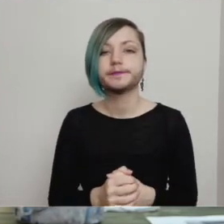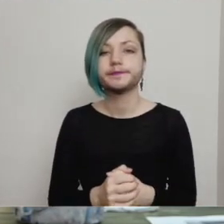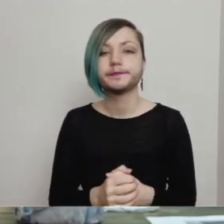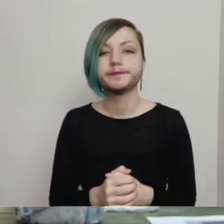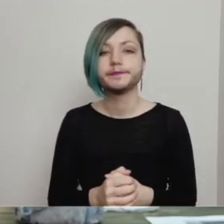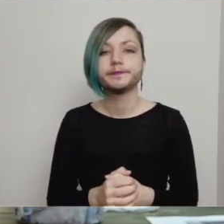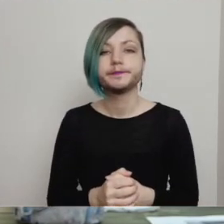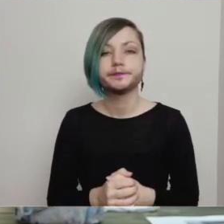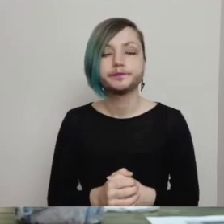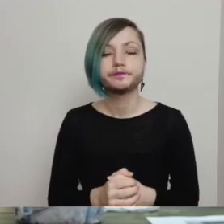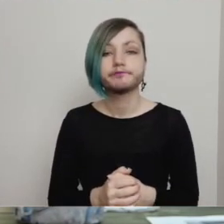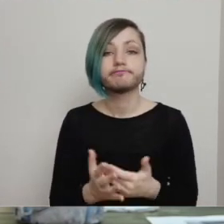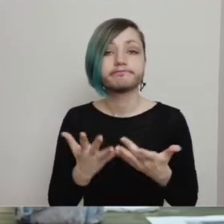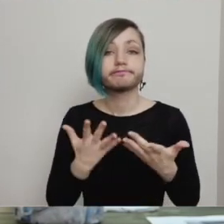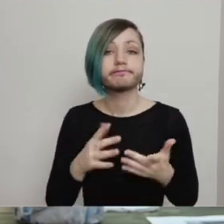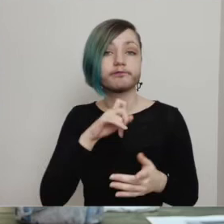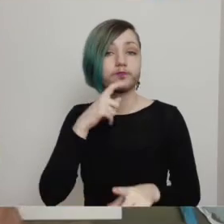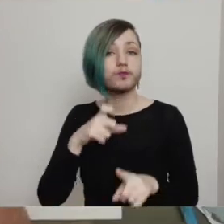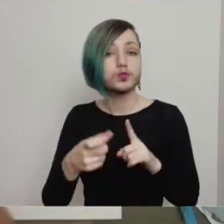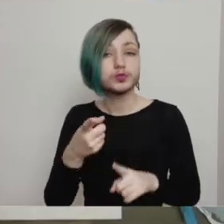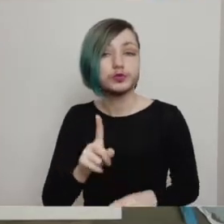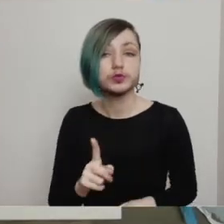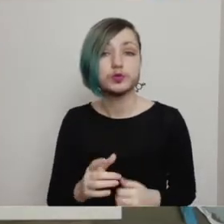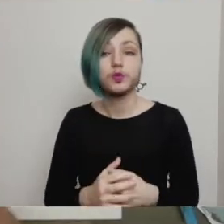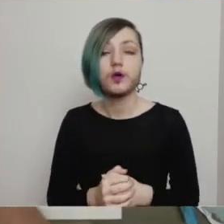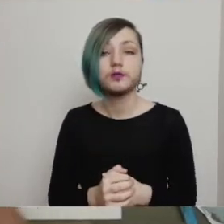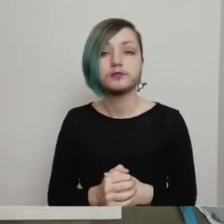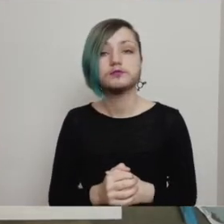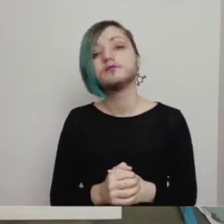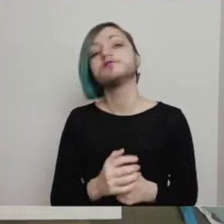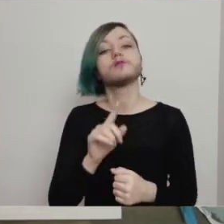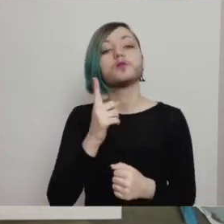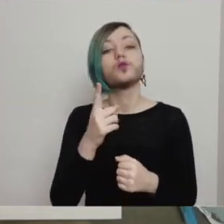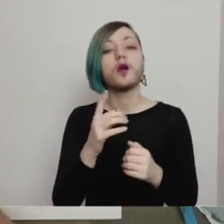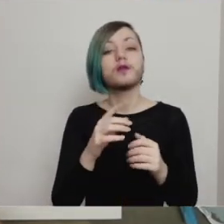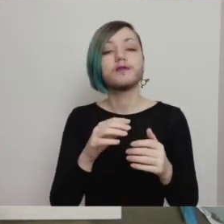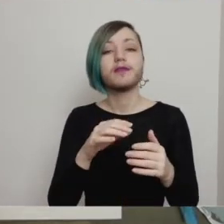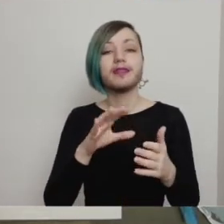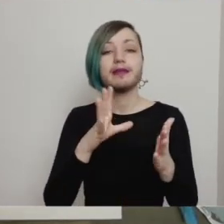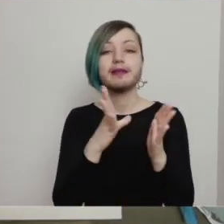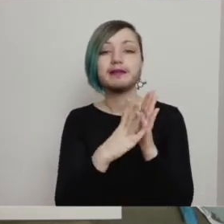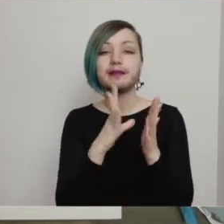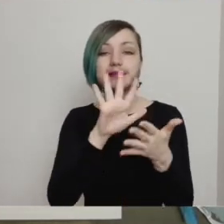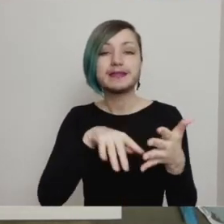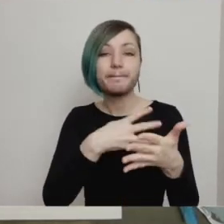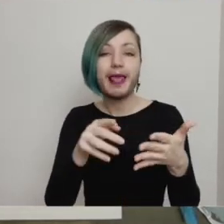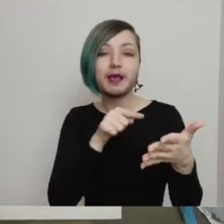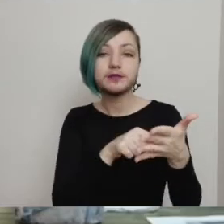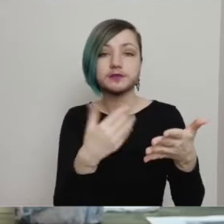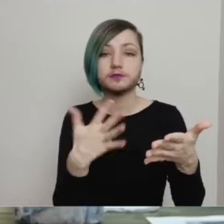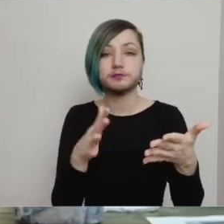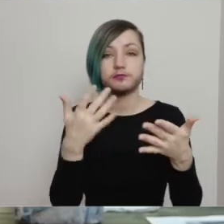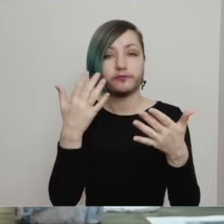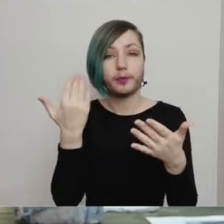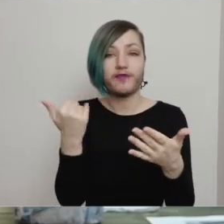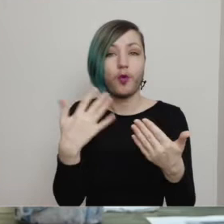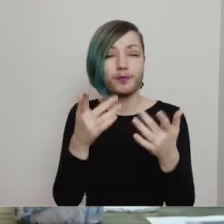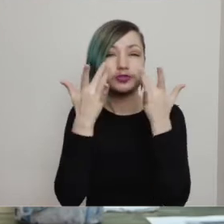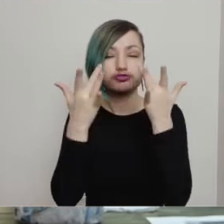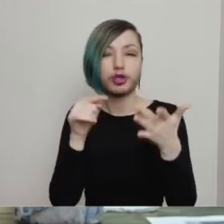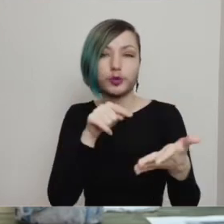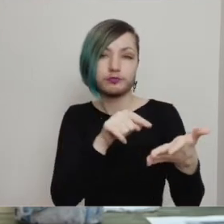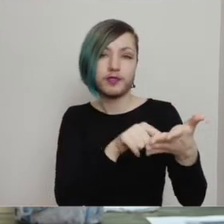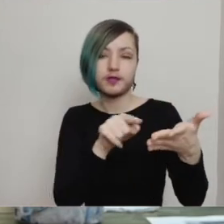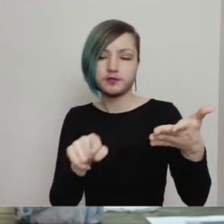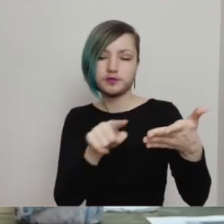what I'm going to do is I'm going to take one of the templates that I showed you earlier. I'm just going to take this one